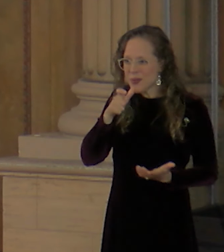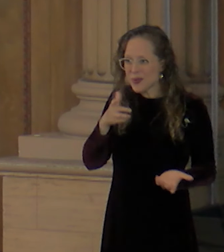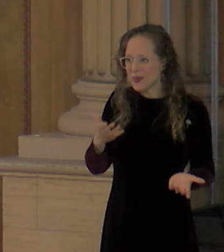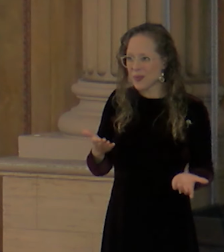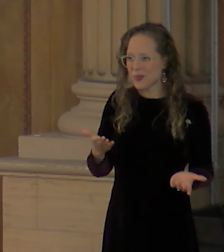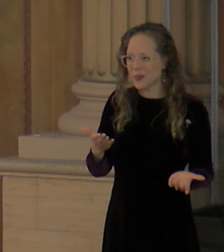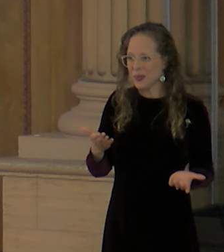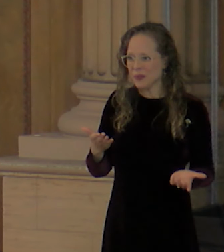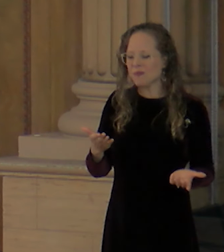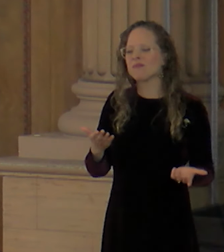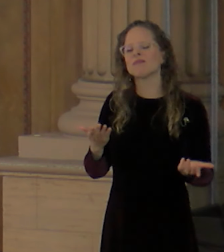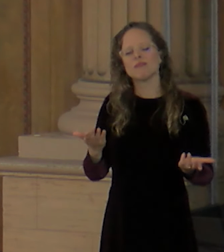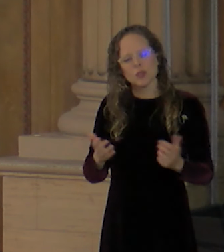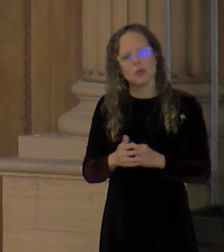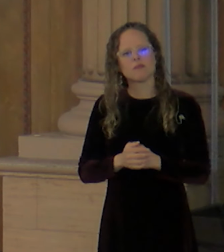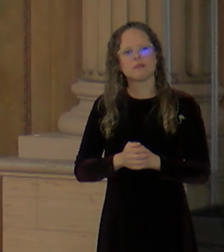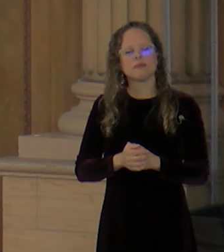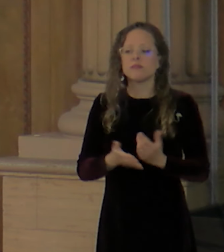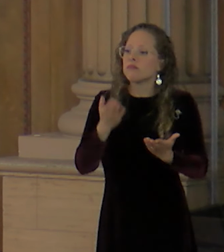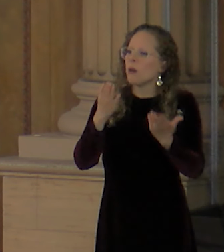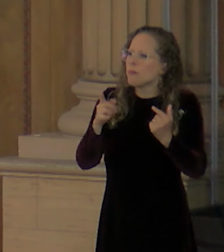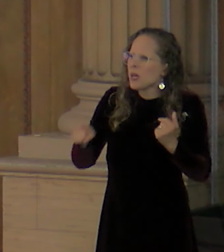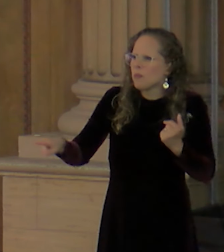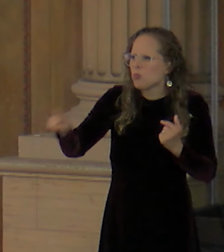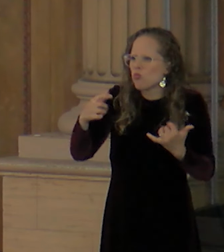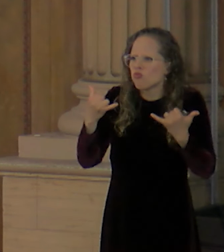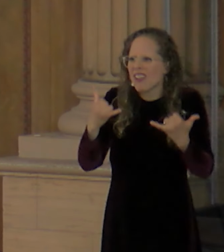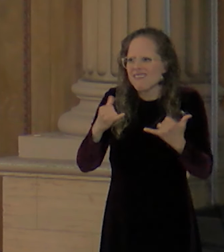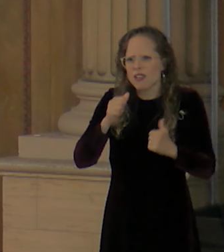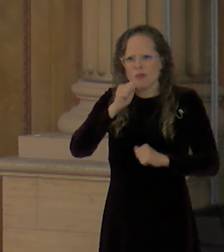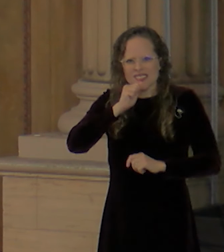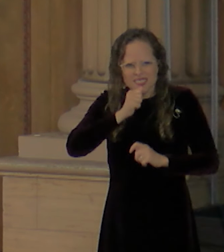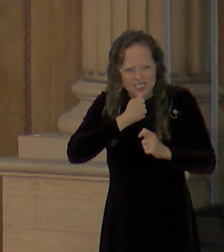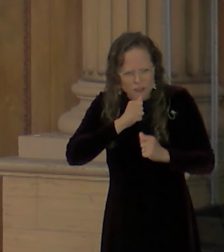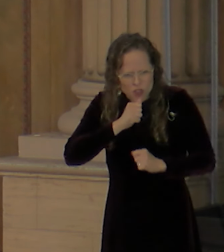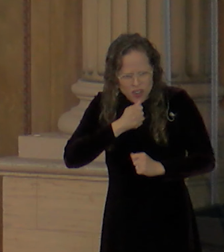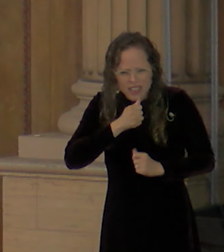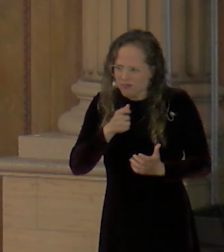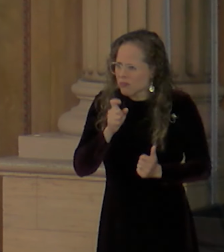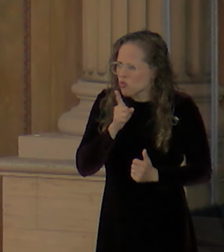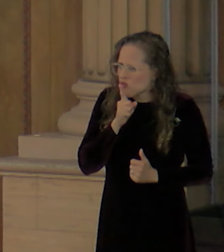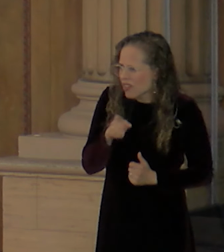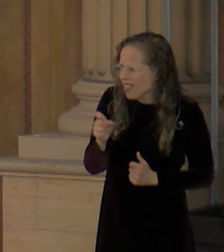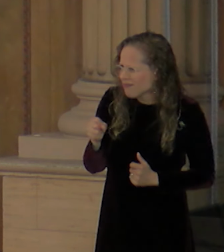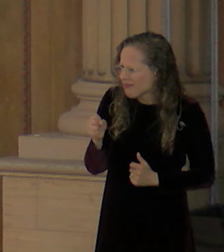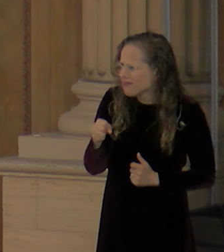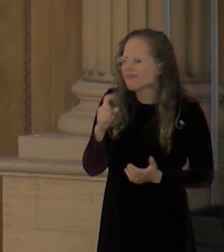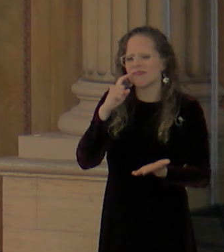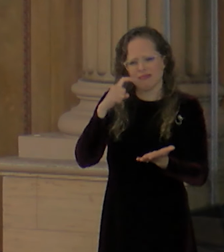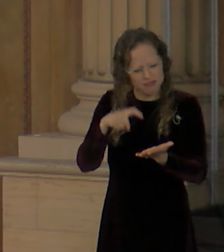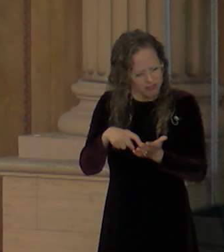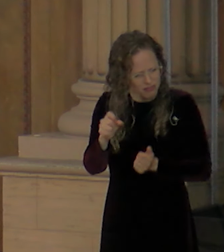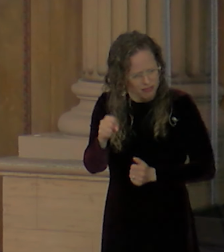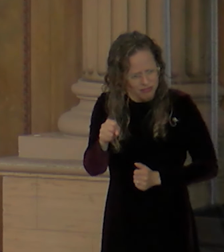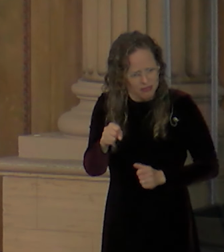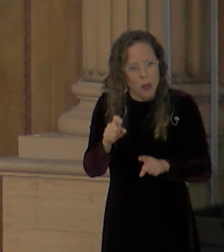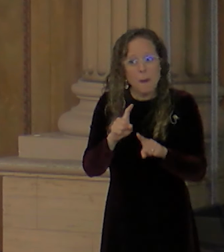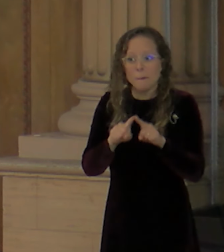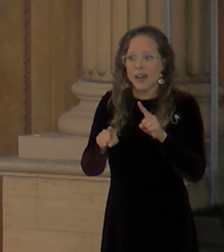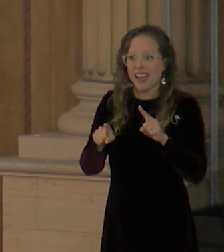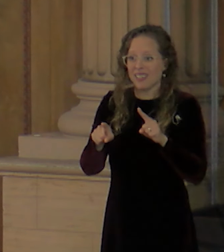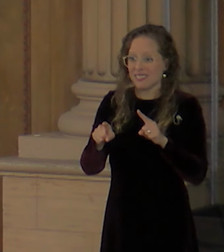And so as much as you might be suffering, and your suffering is very real, you're not his ultimate target.